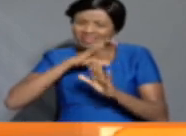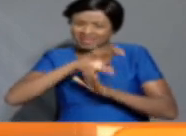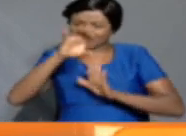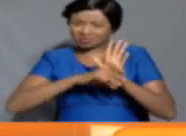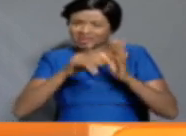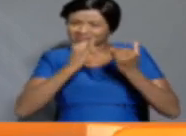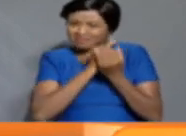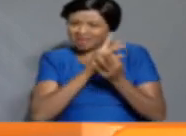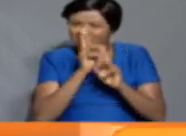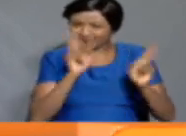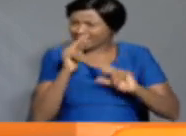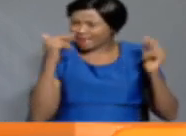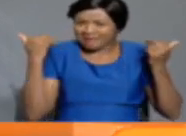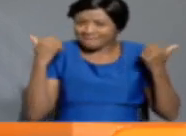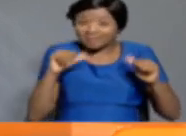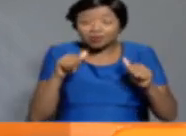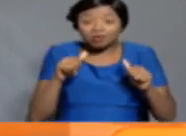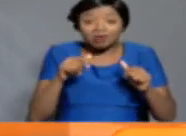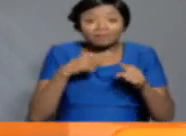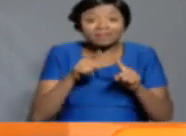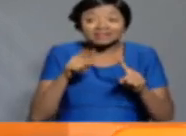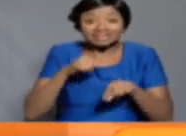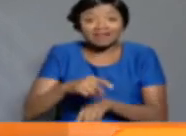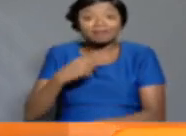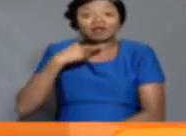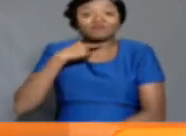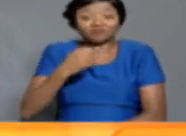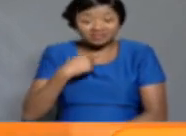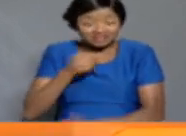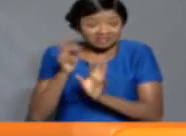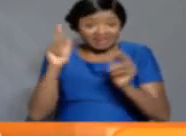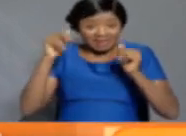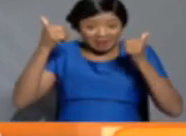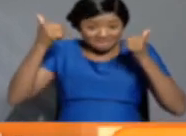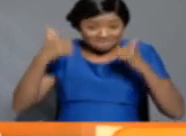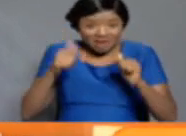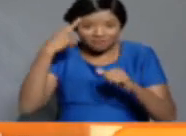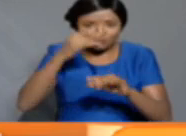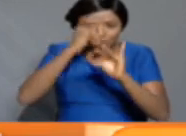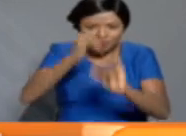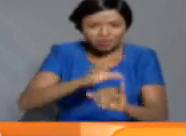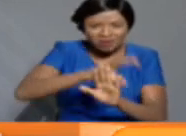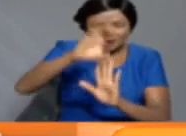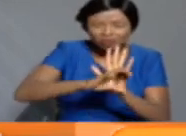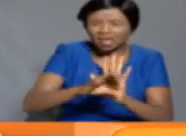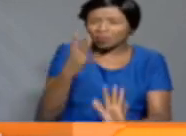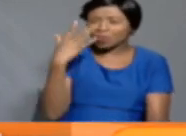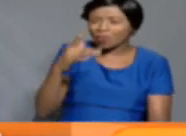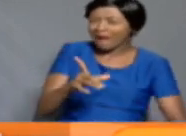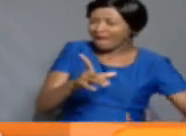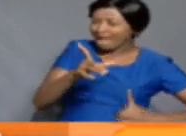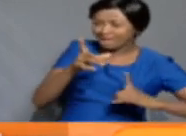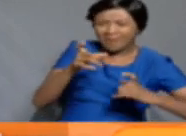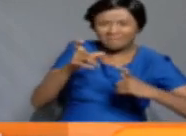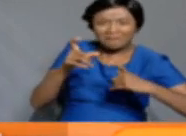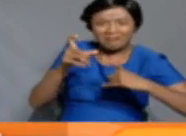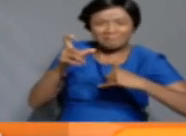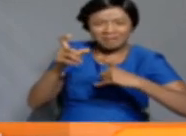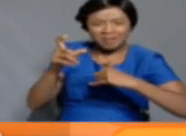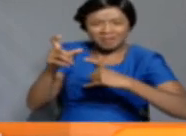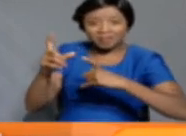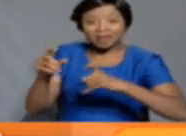Yeah, she was even really harassed because State House or the President wanted this curriculum